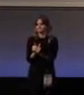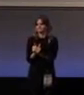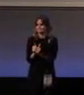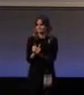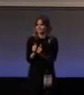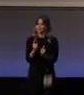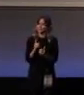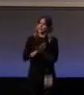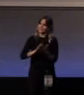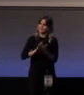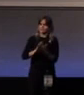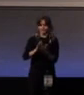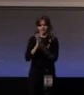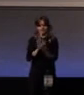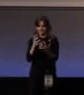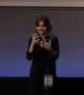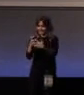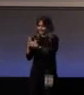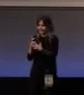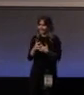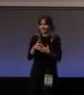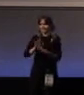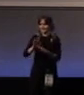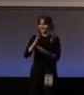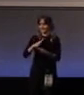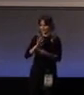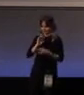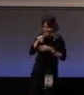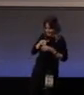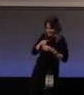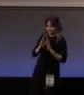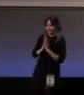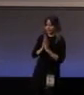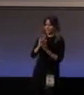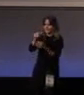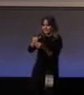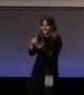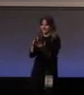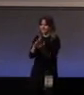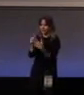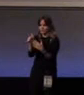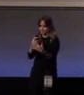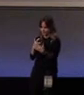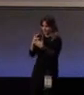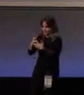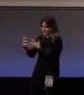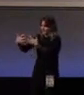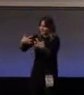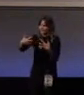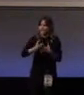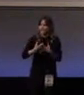dus socialization has to be in their religious interculture in between and that's